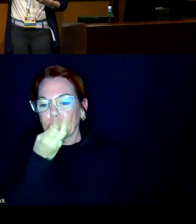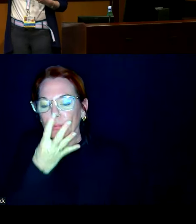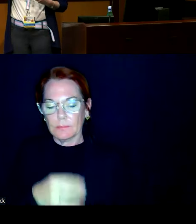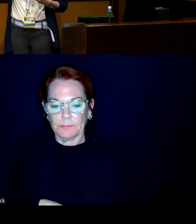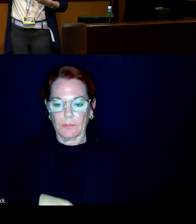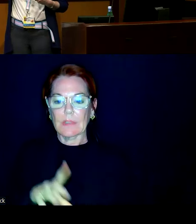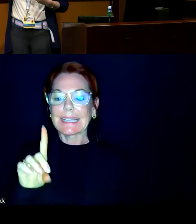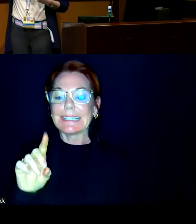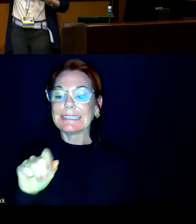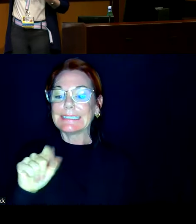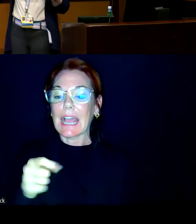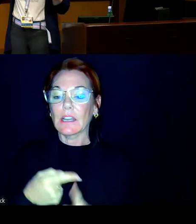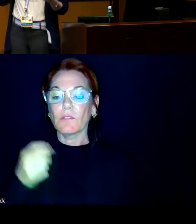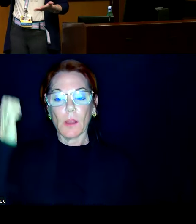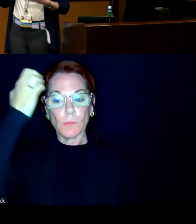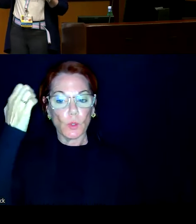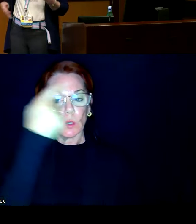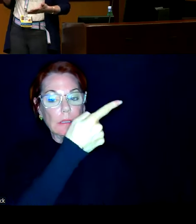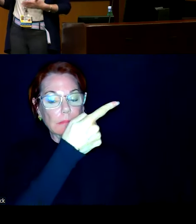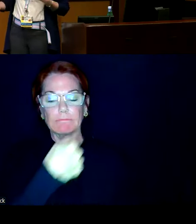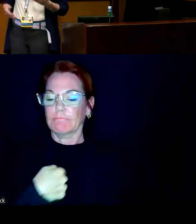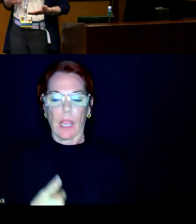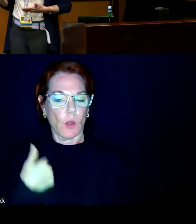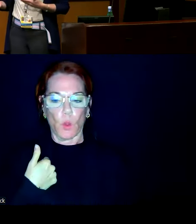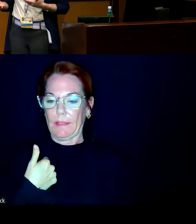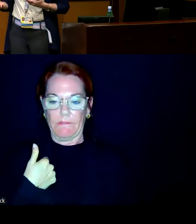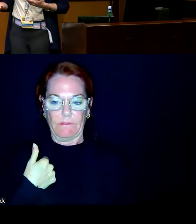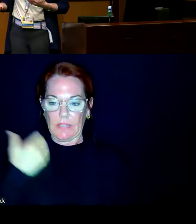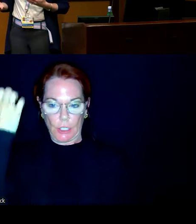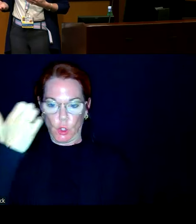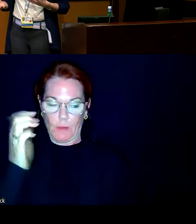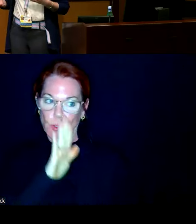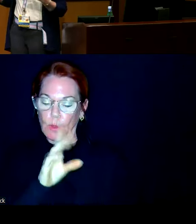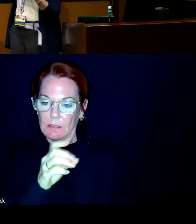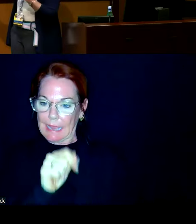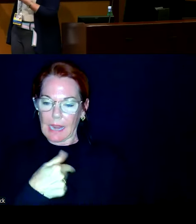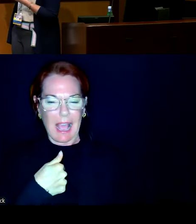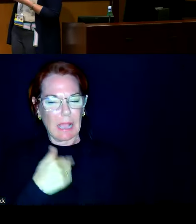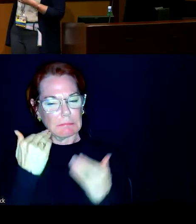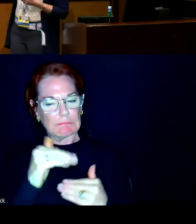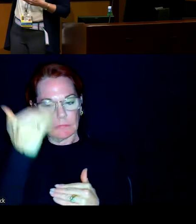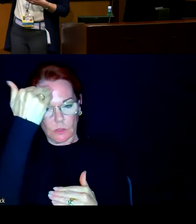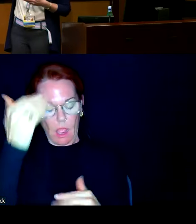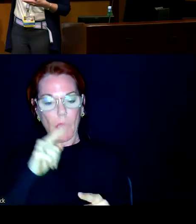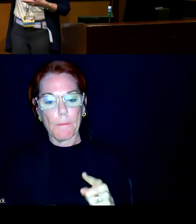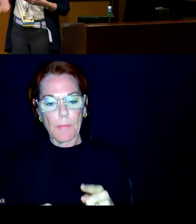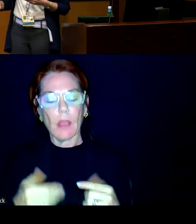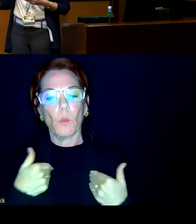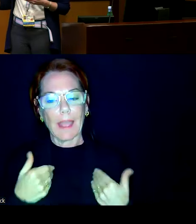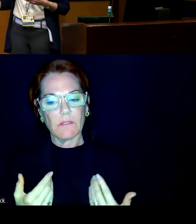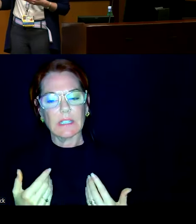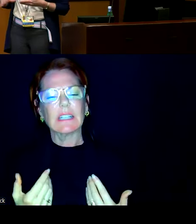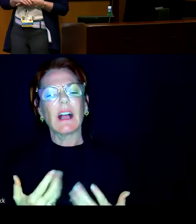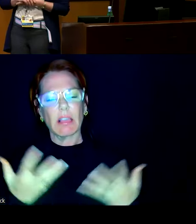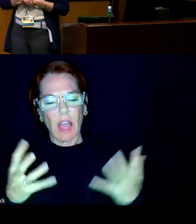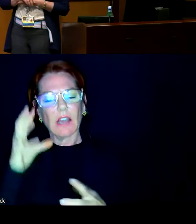know the quality of their data, but there's a lot of assumptions being made without looking at minority stress, without looking